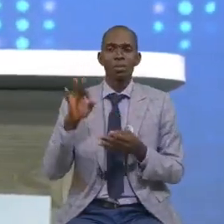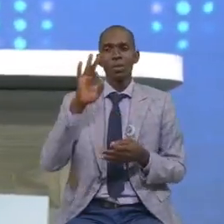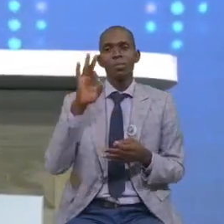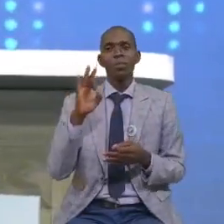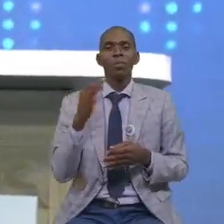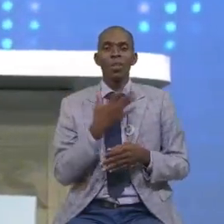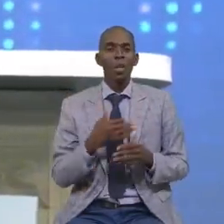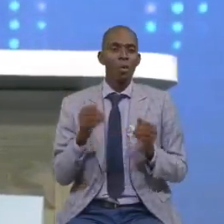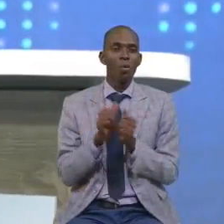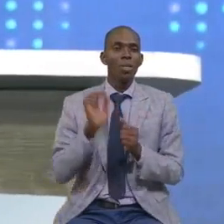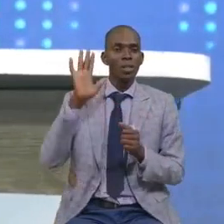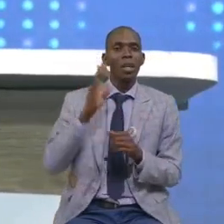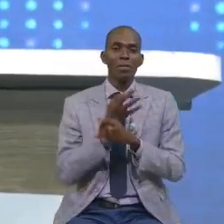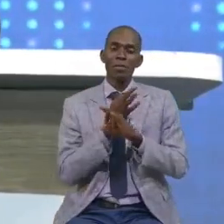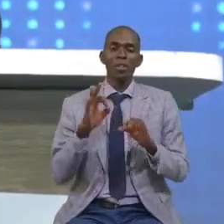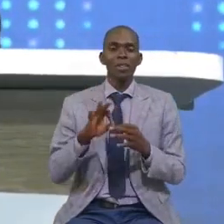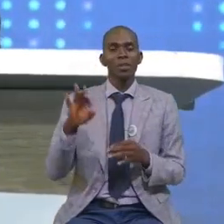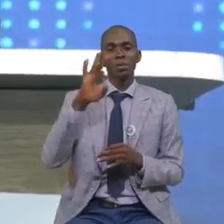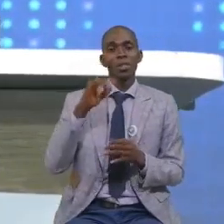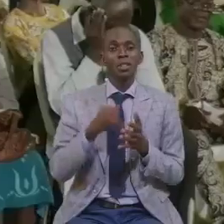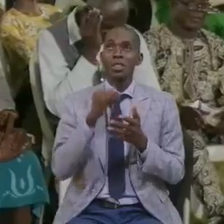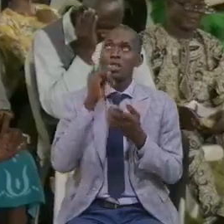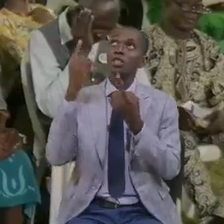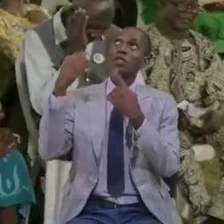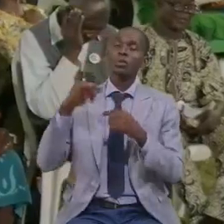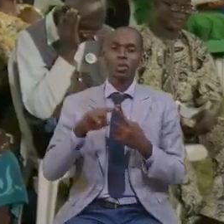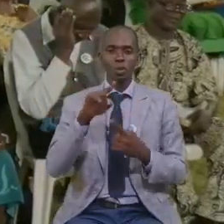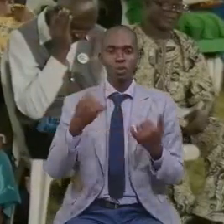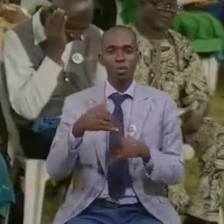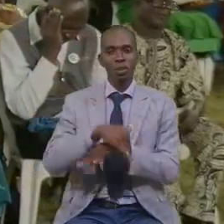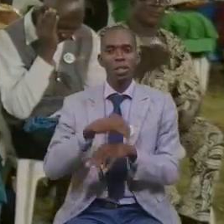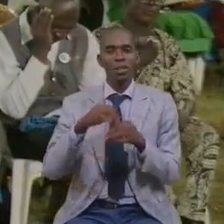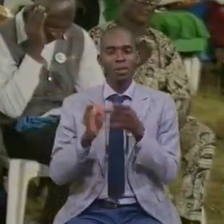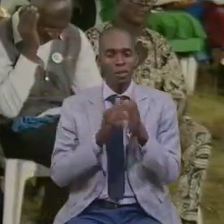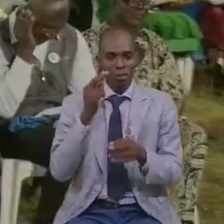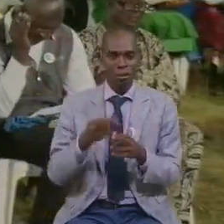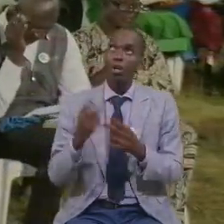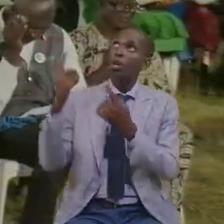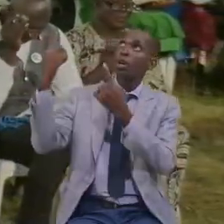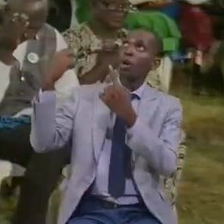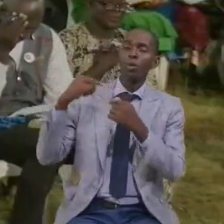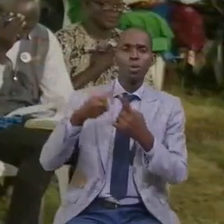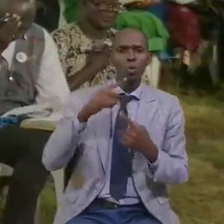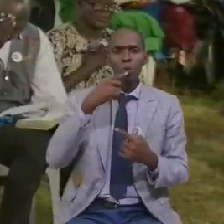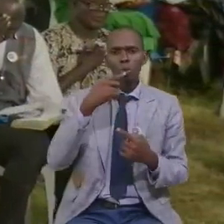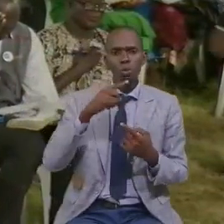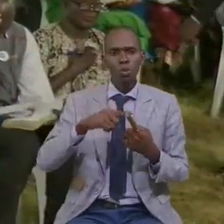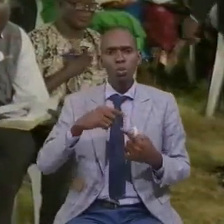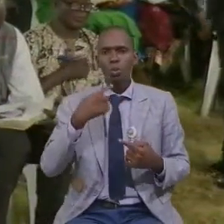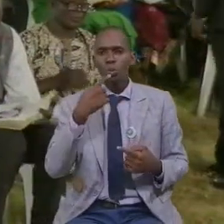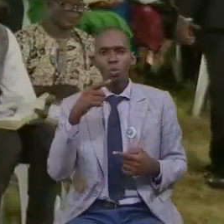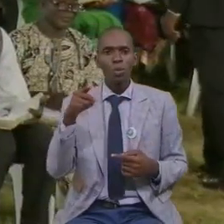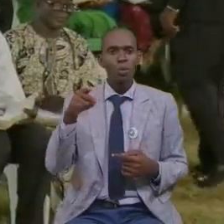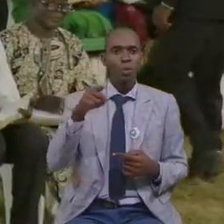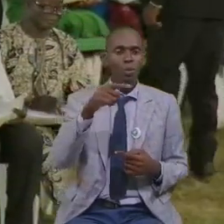thy free spirit is coming tonight. To who? Is coming to you.